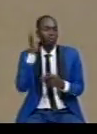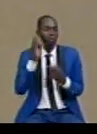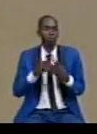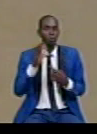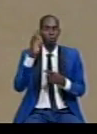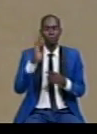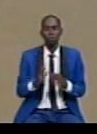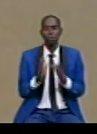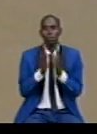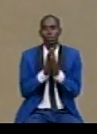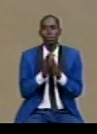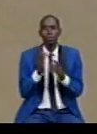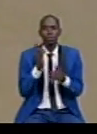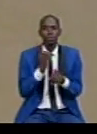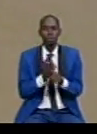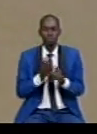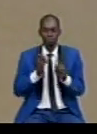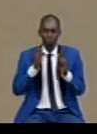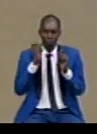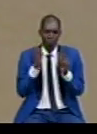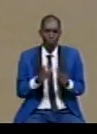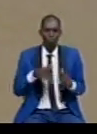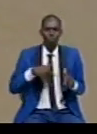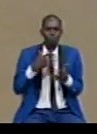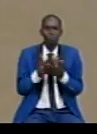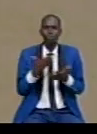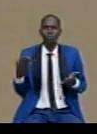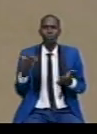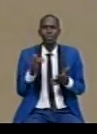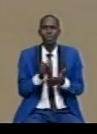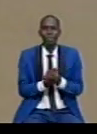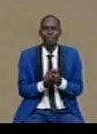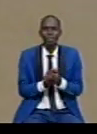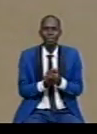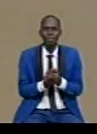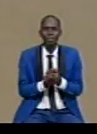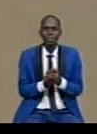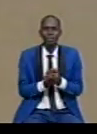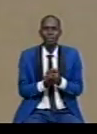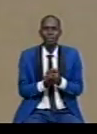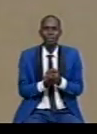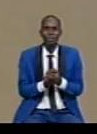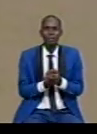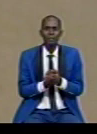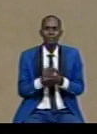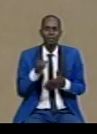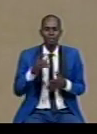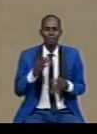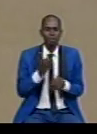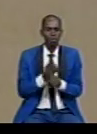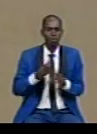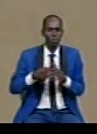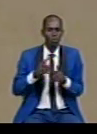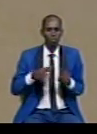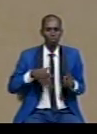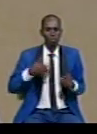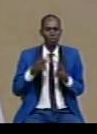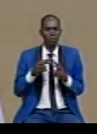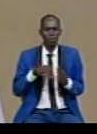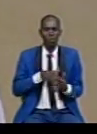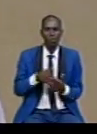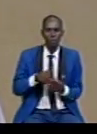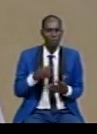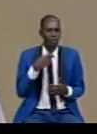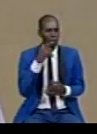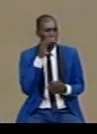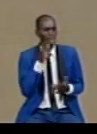a sudden, I felt within myself that I became very, very weak. And all of a sudden, I told my